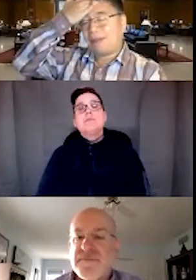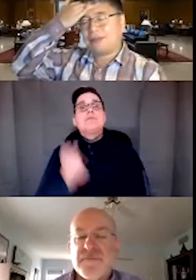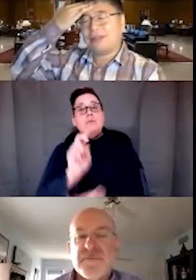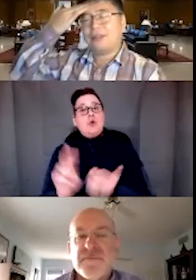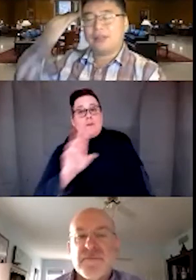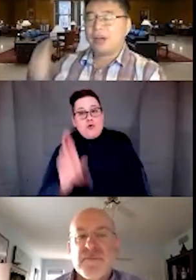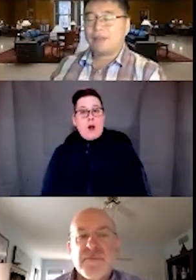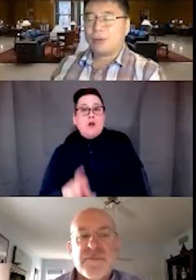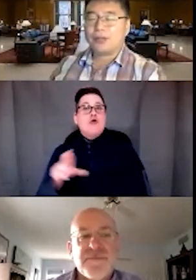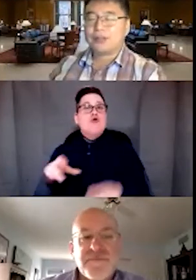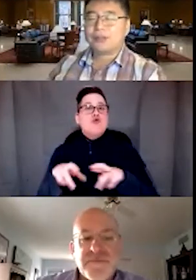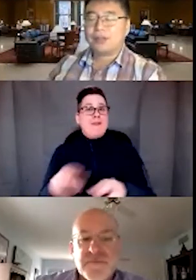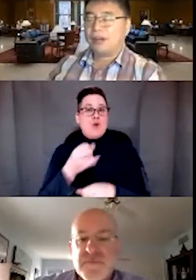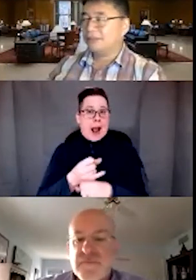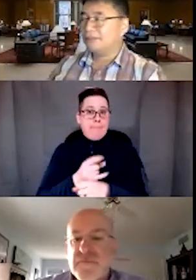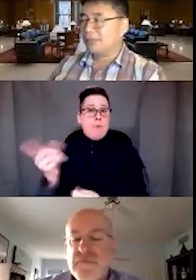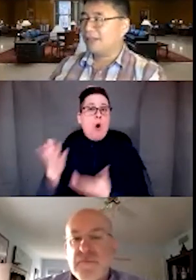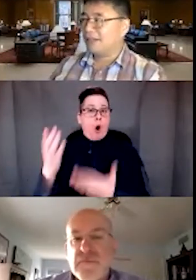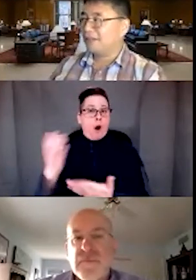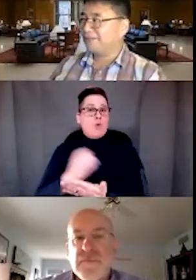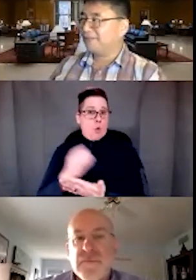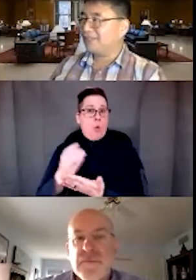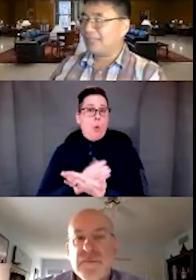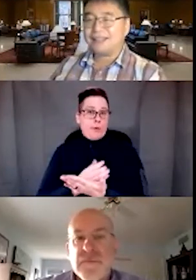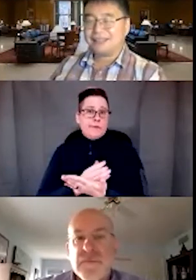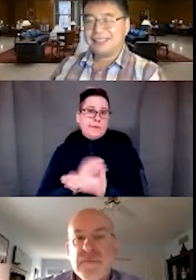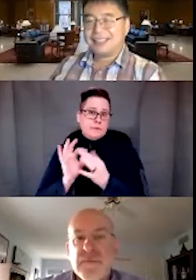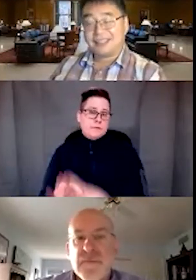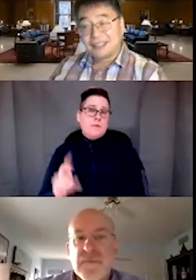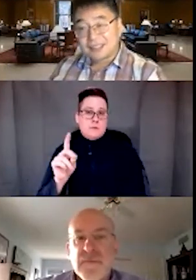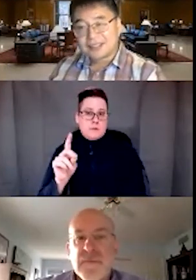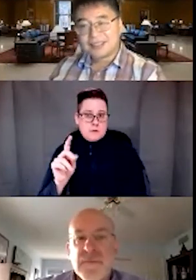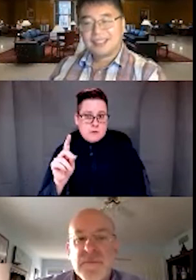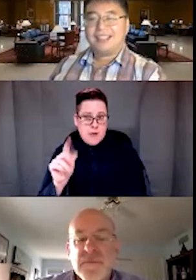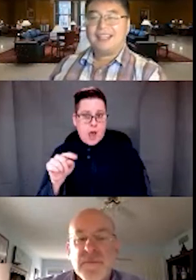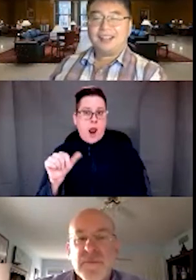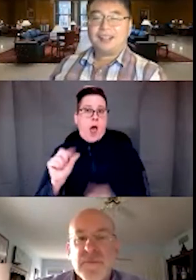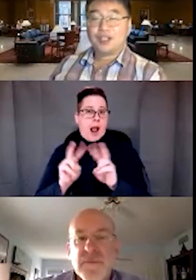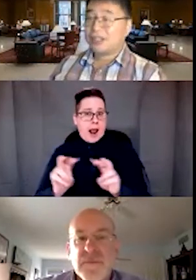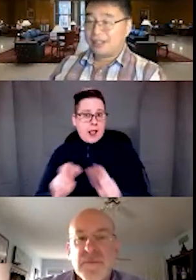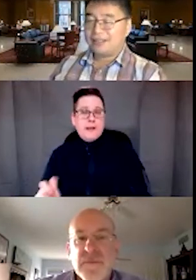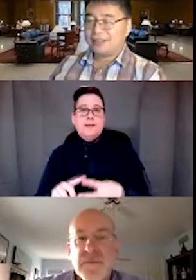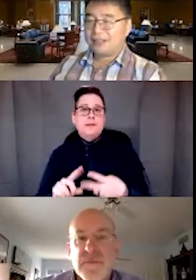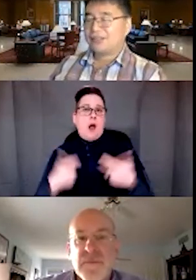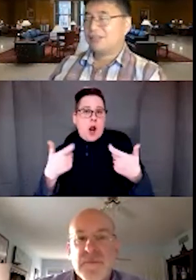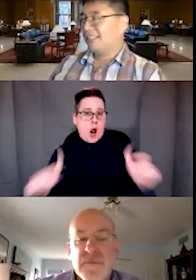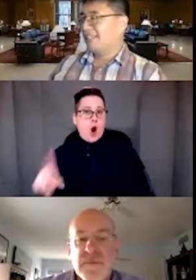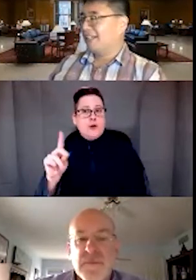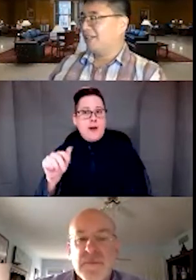River Campus does offer courses on data analytics, large data